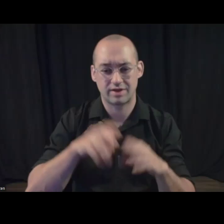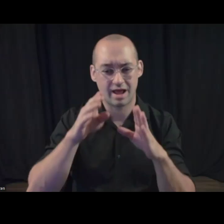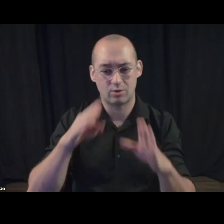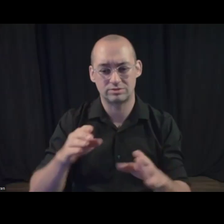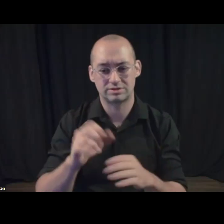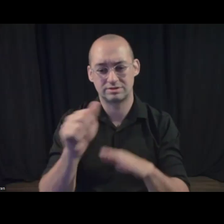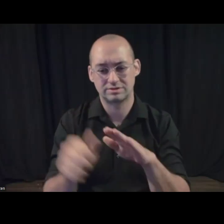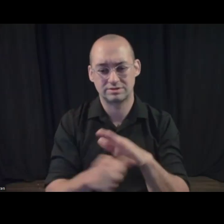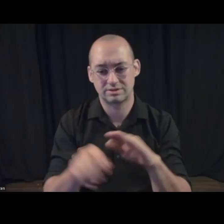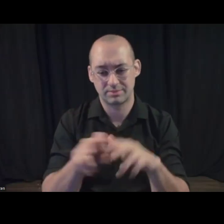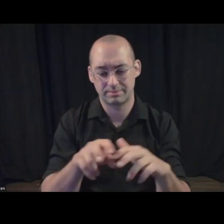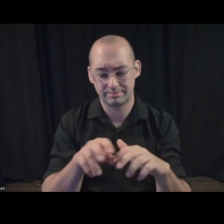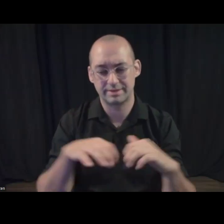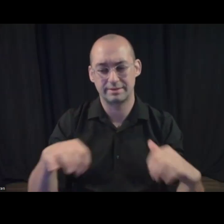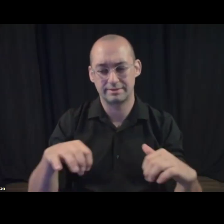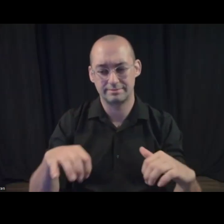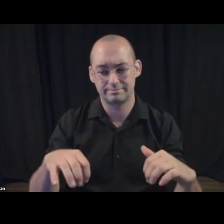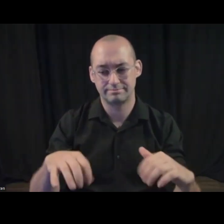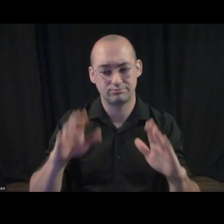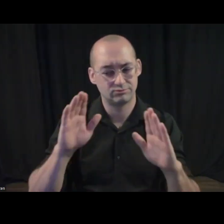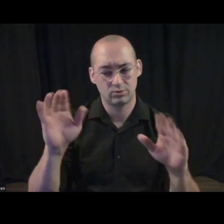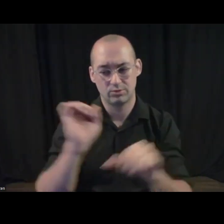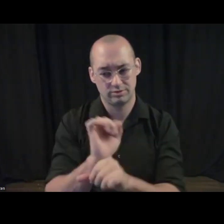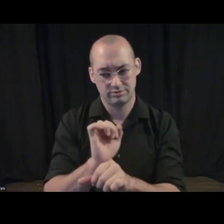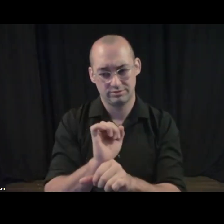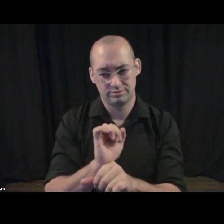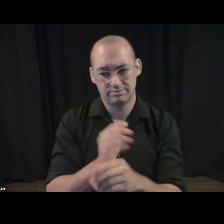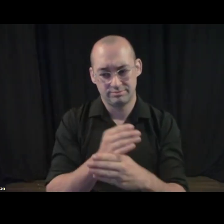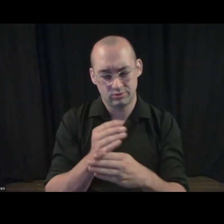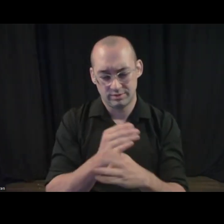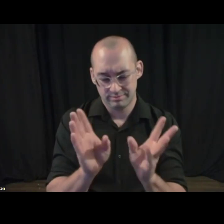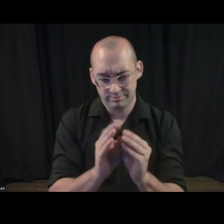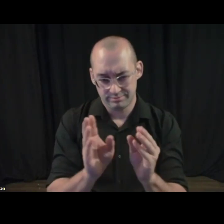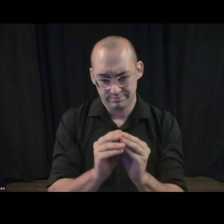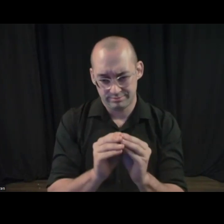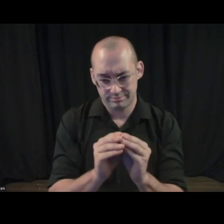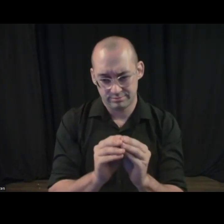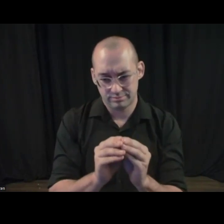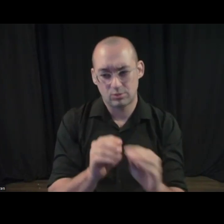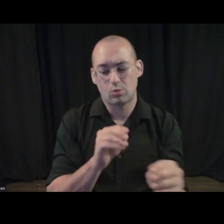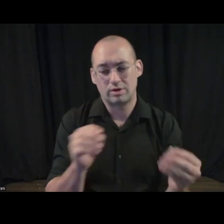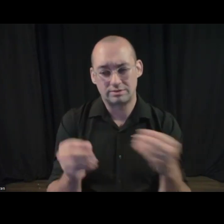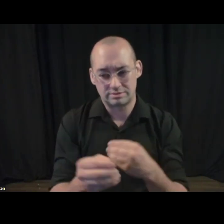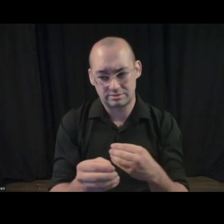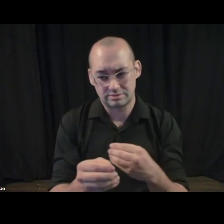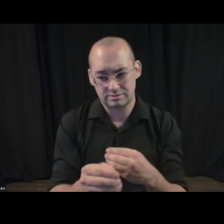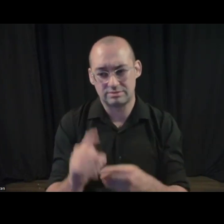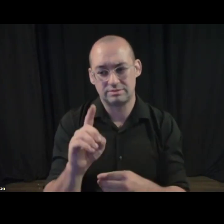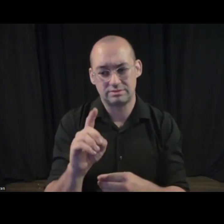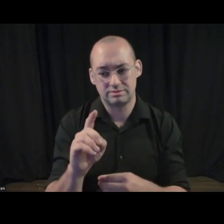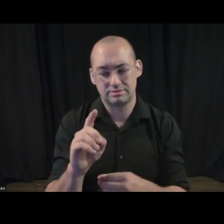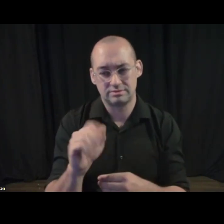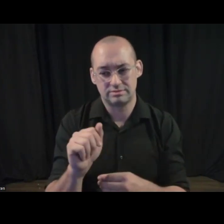subcommittee. They've done tremendous work between meetings, organizing DACLAC and